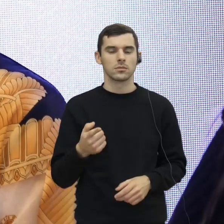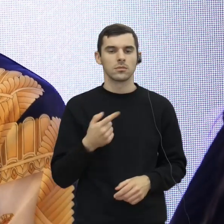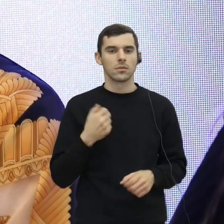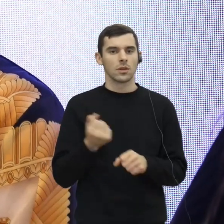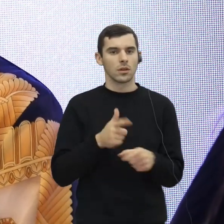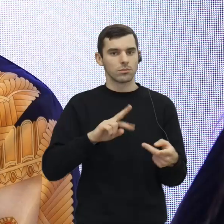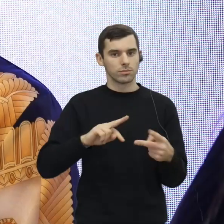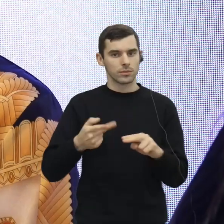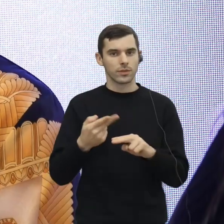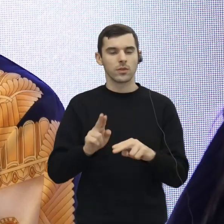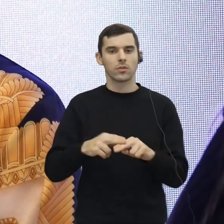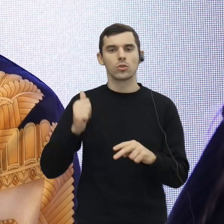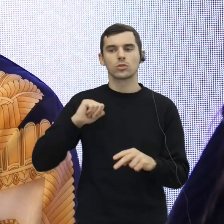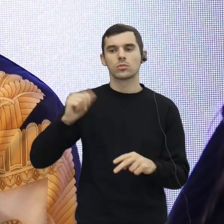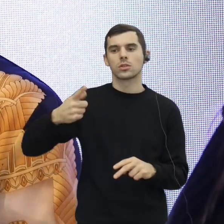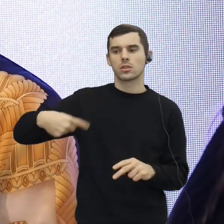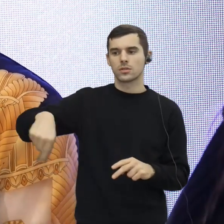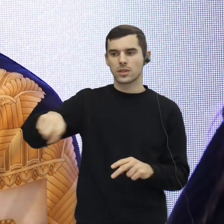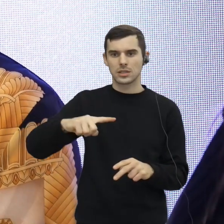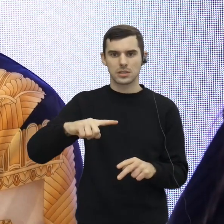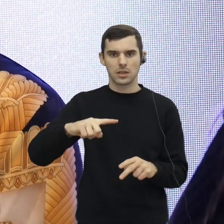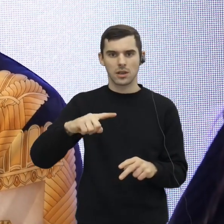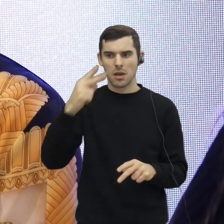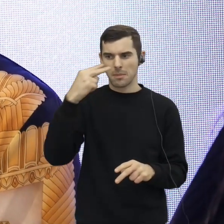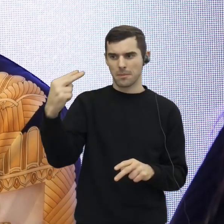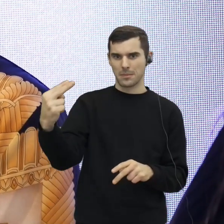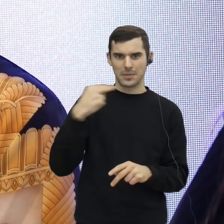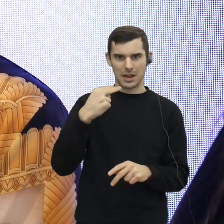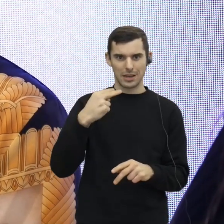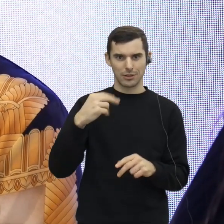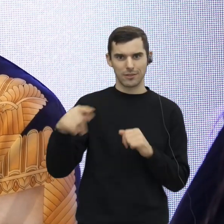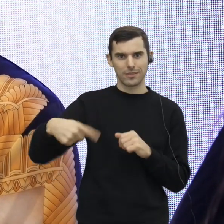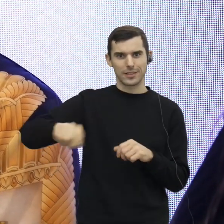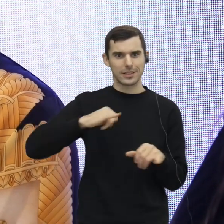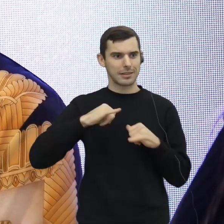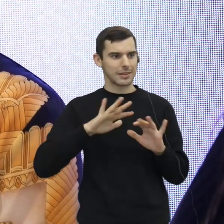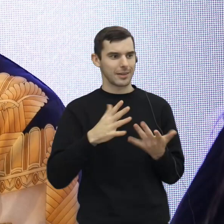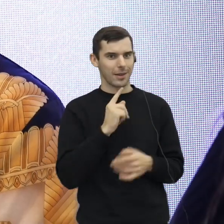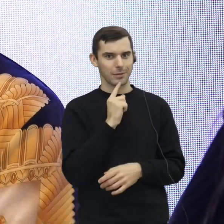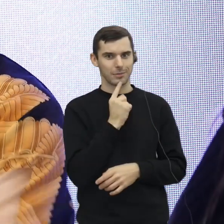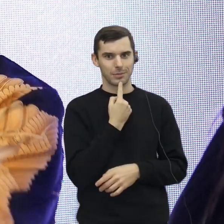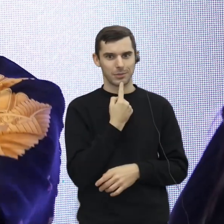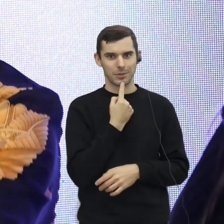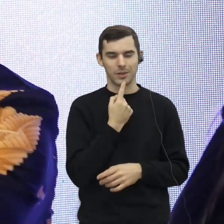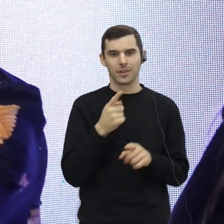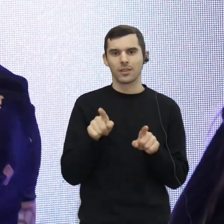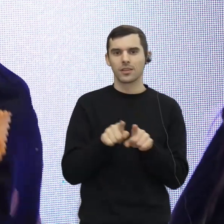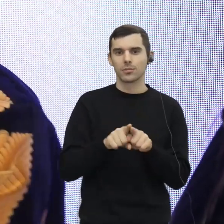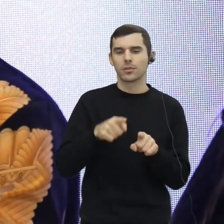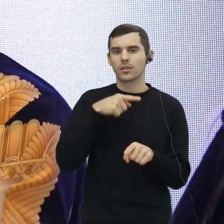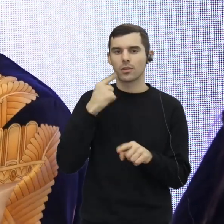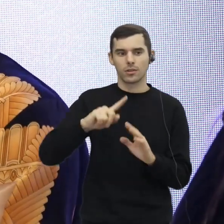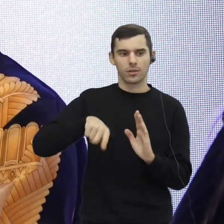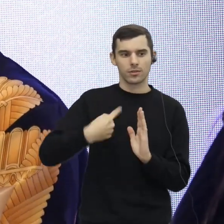really like how to react to you, which was like, there was a lot of questions, like a lot of youth are asking questions. Not all of them are